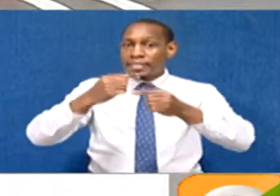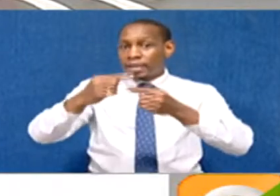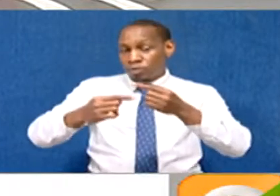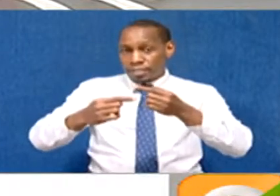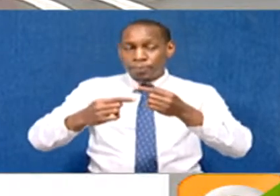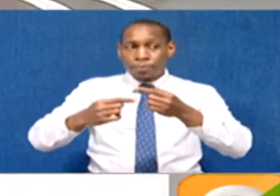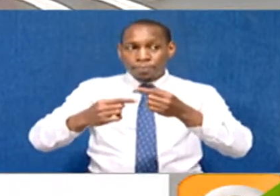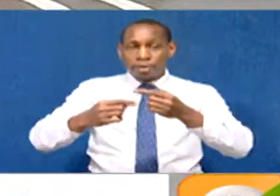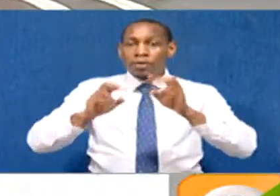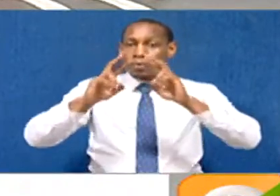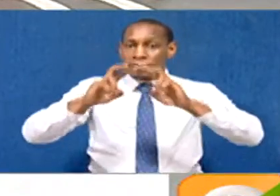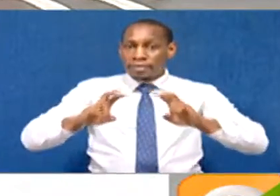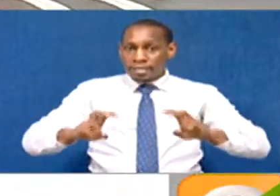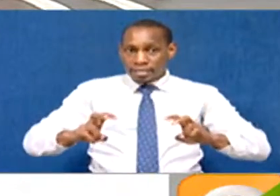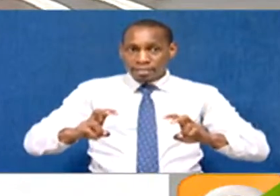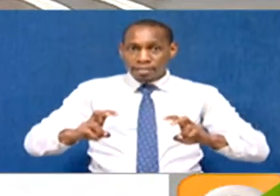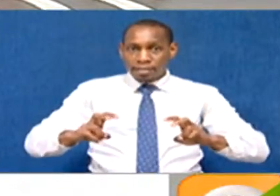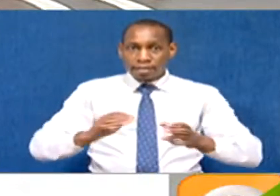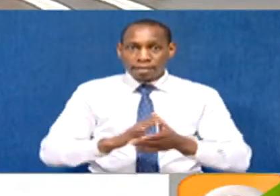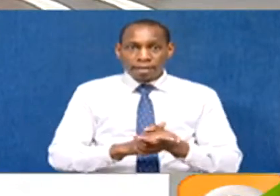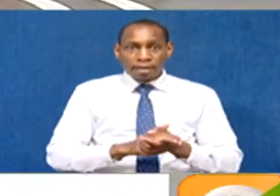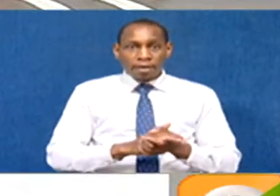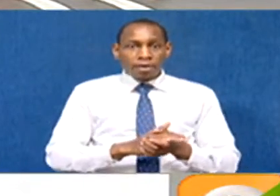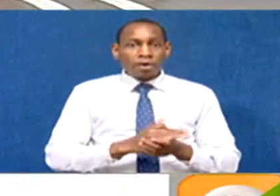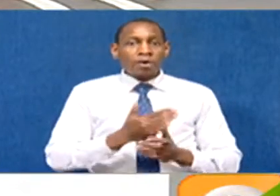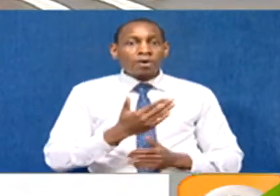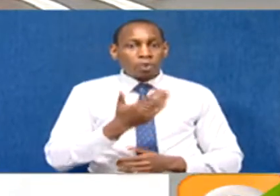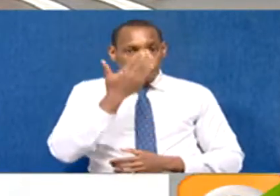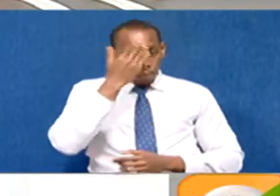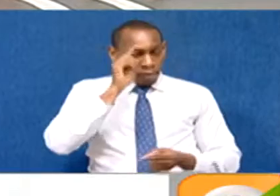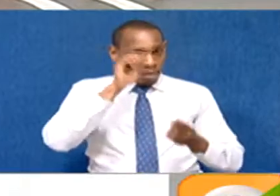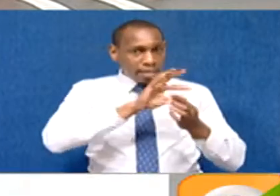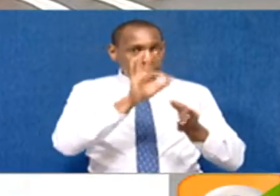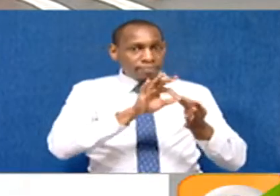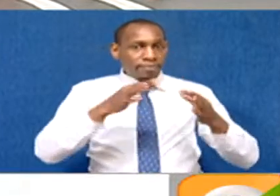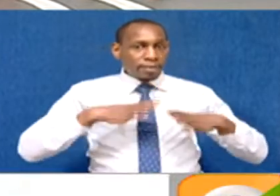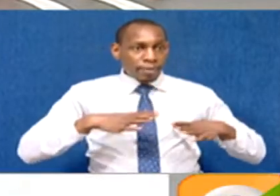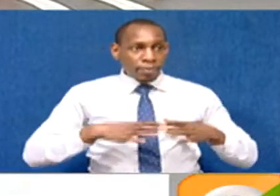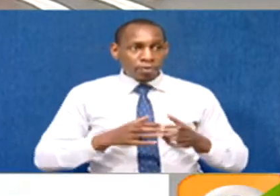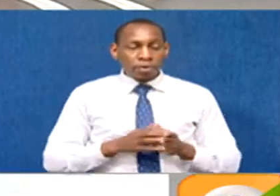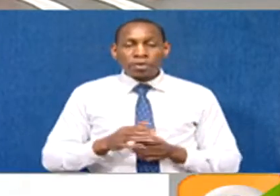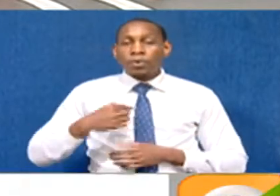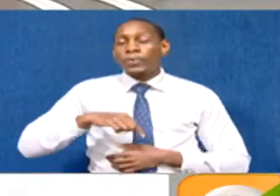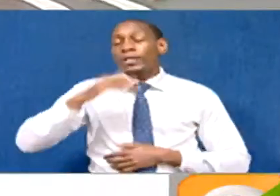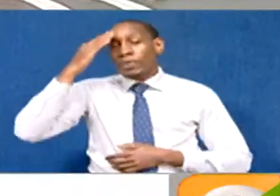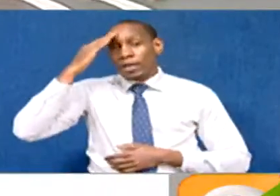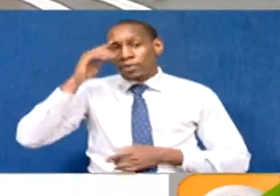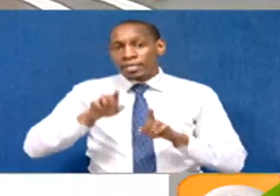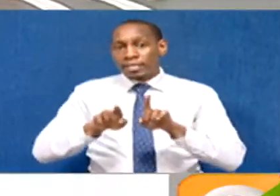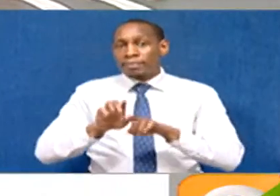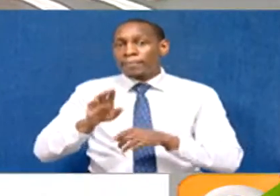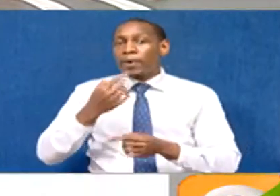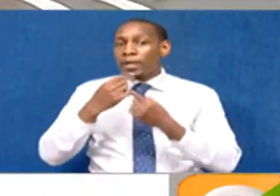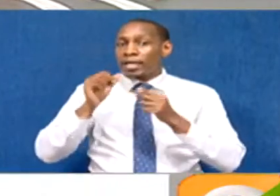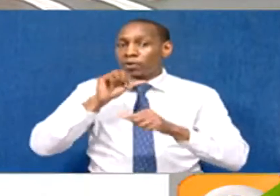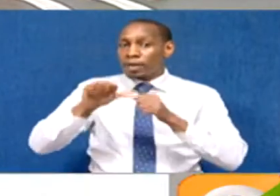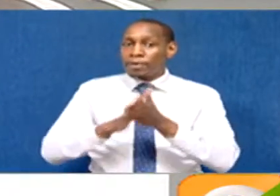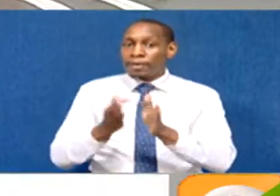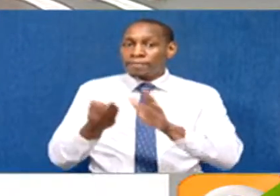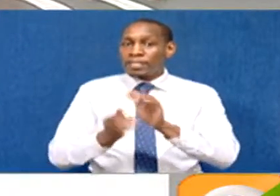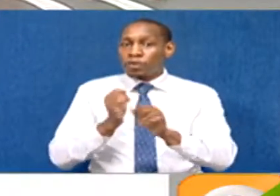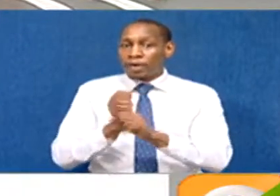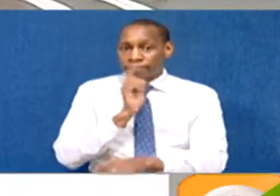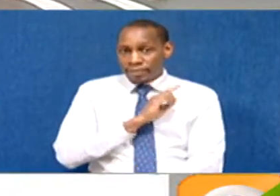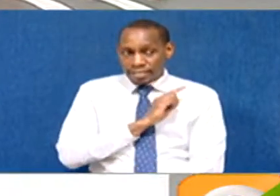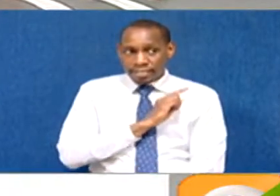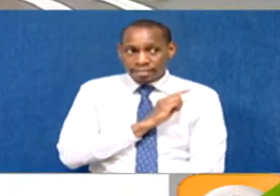to be investigated and... But why are you targeting certain people and saying... Because we know. For you? Because we know. Even they talk about it. Their files are complete,